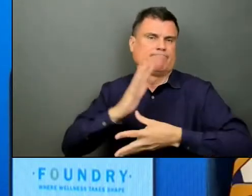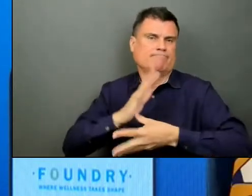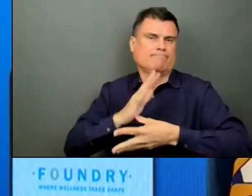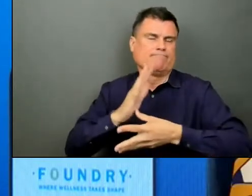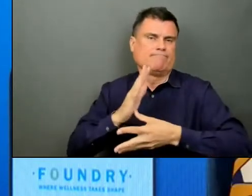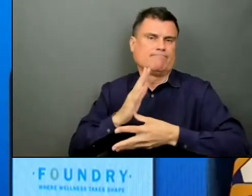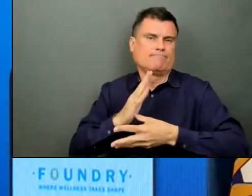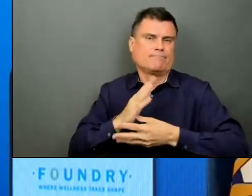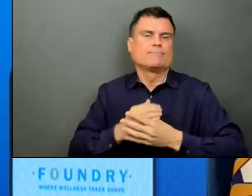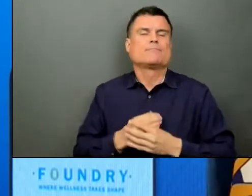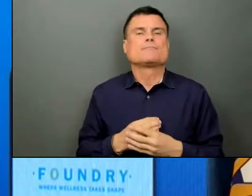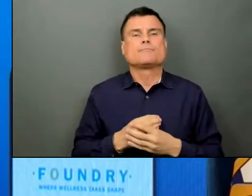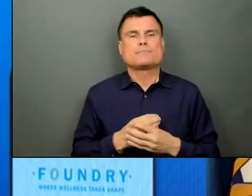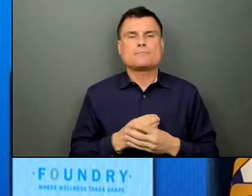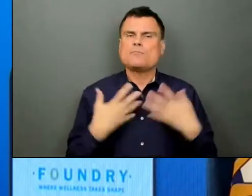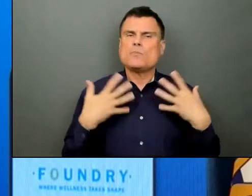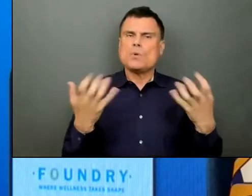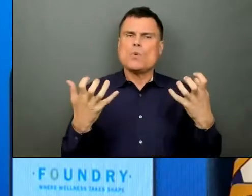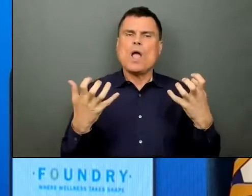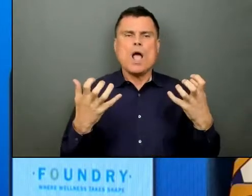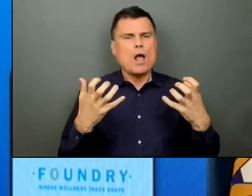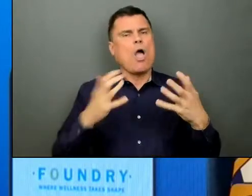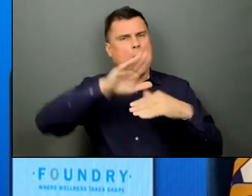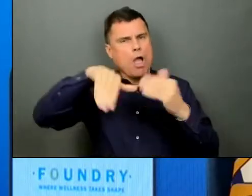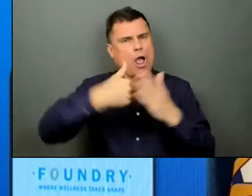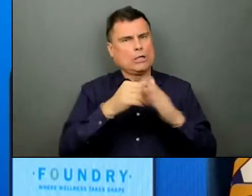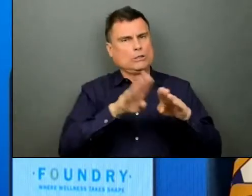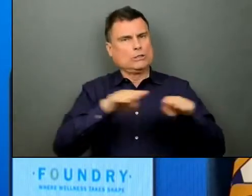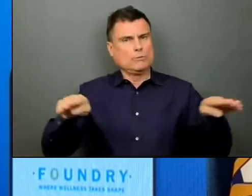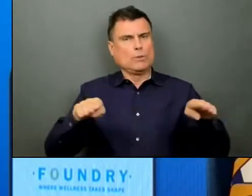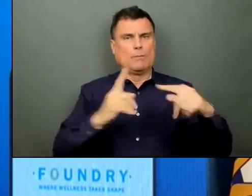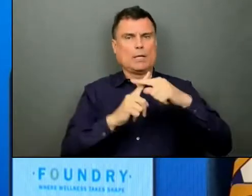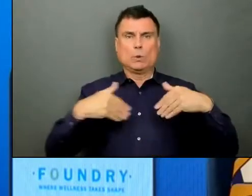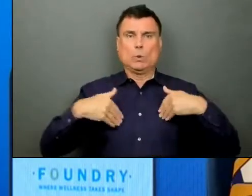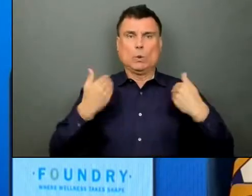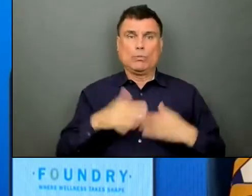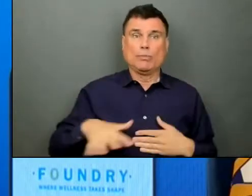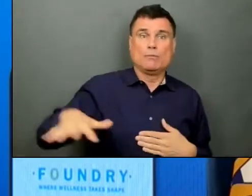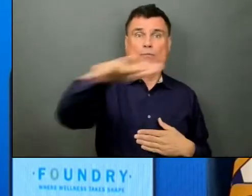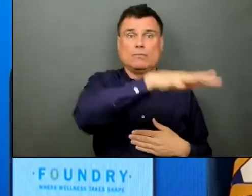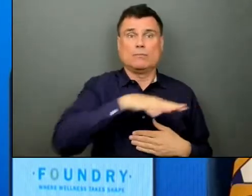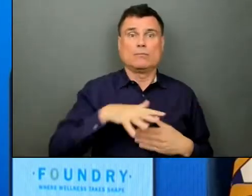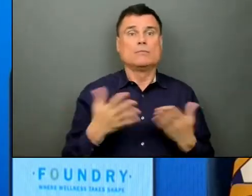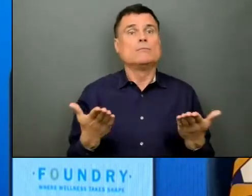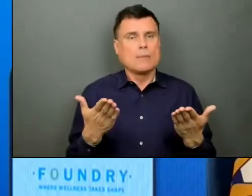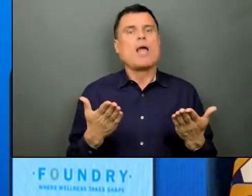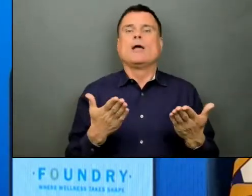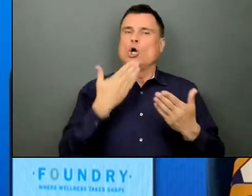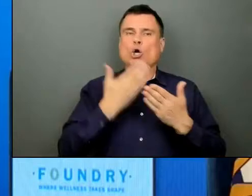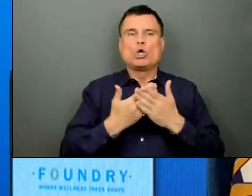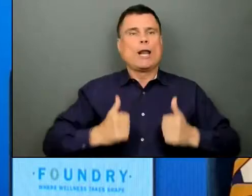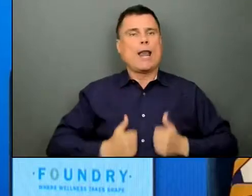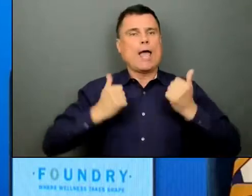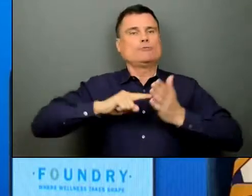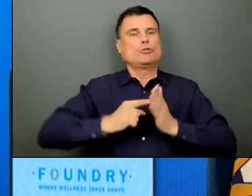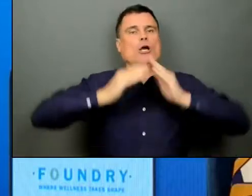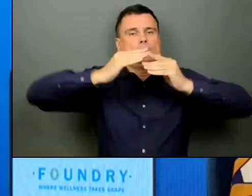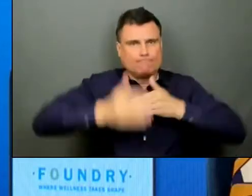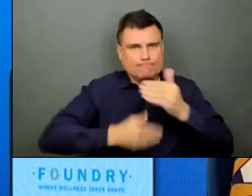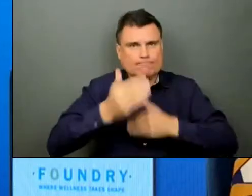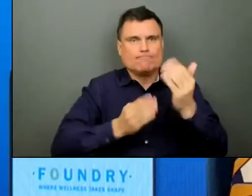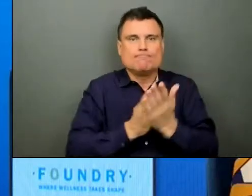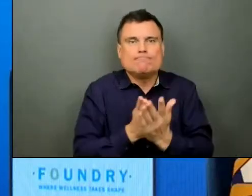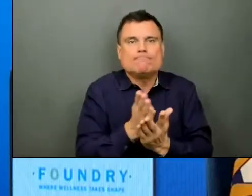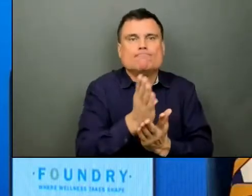start, and we want them to get help as soon as they need it. And we will not stop until we transform the system of care in